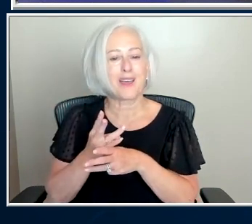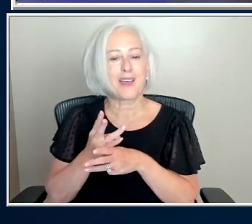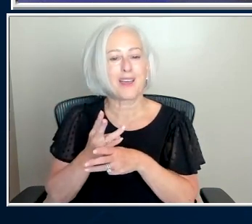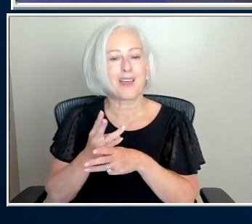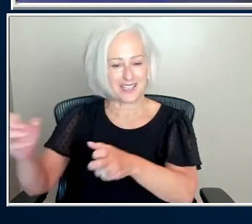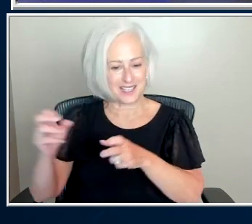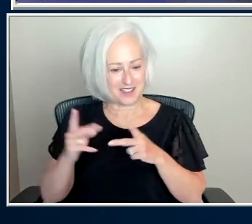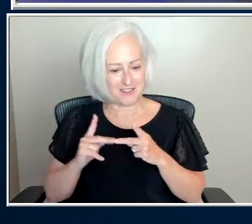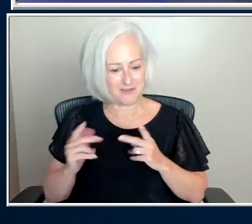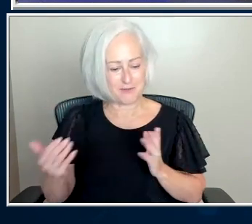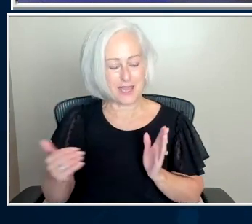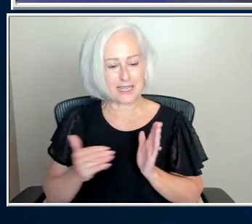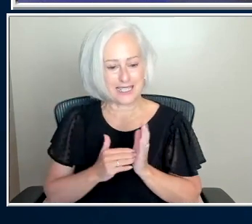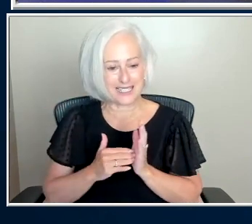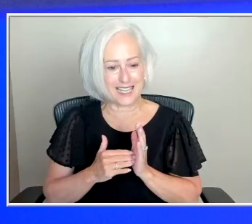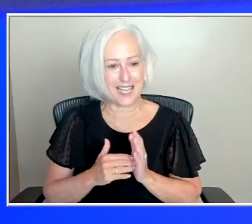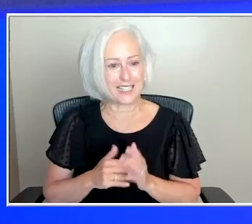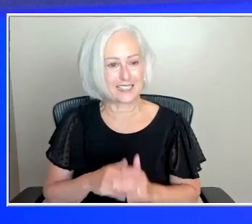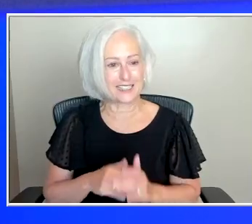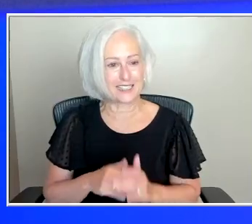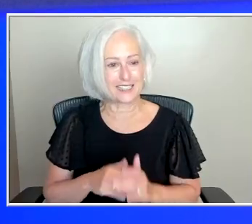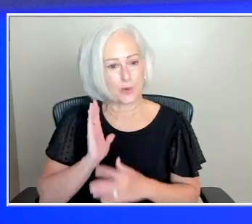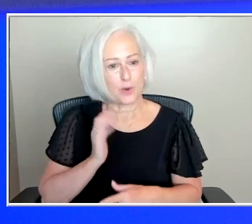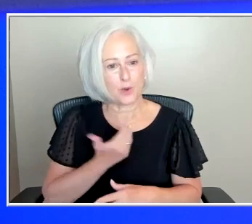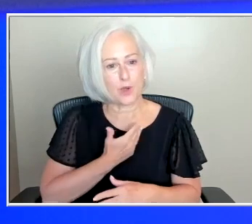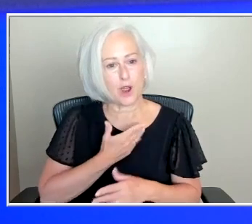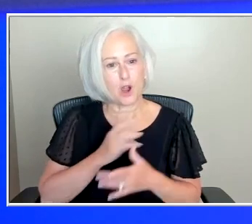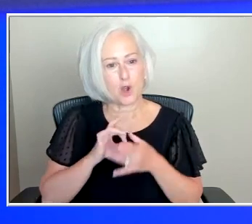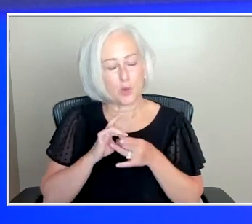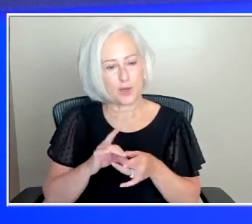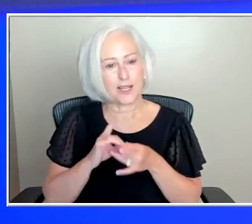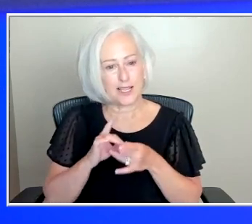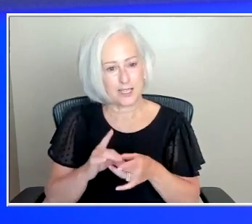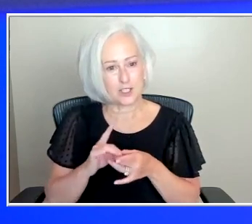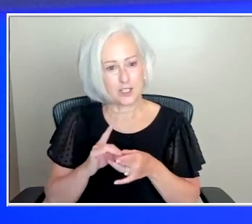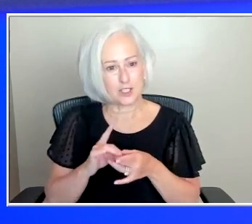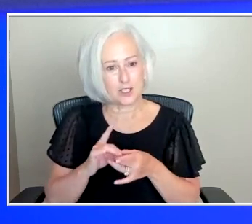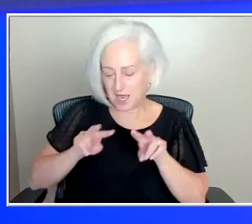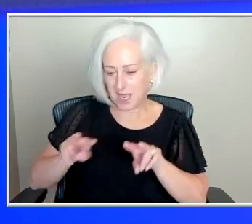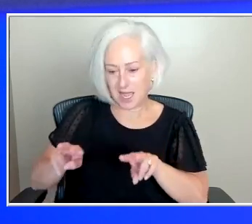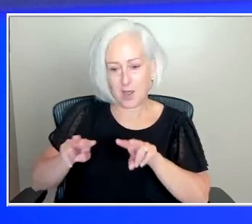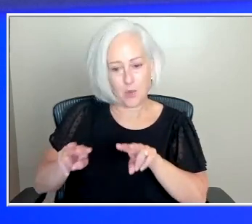and through our relationship, I watched him